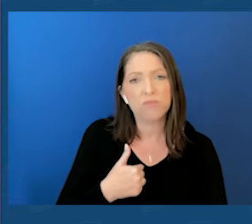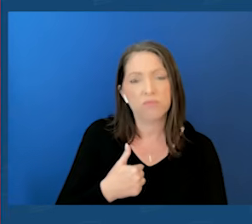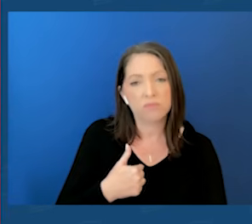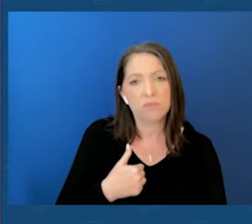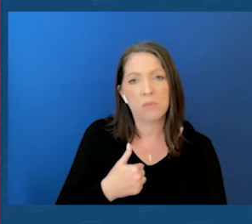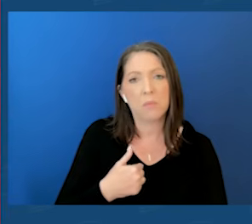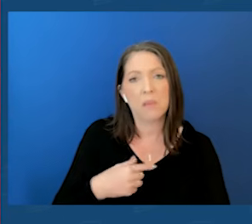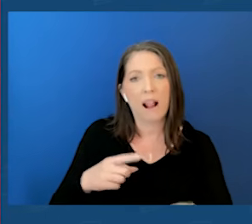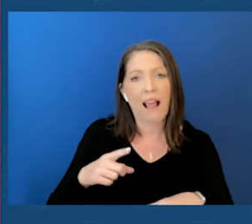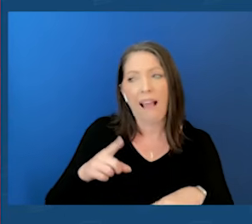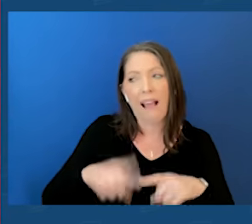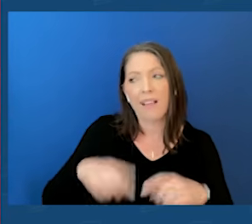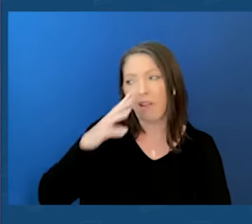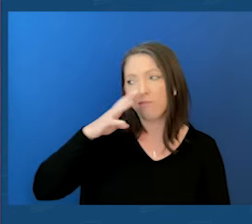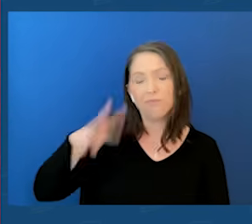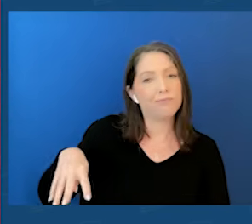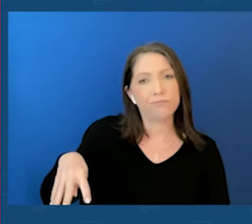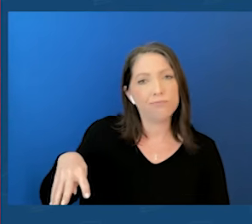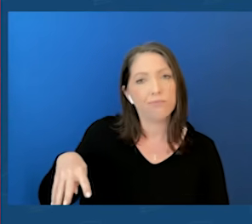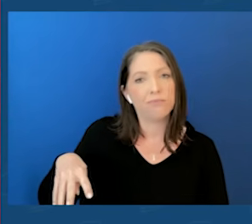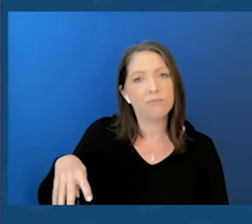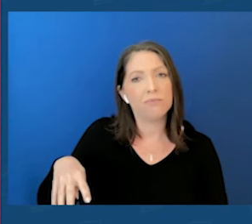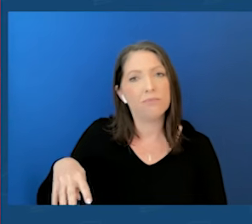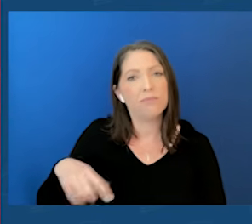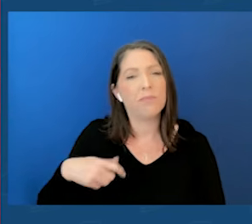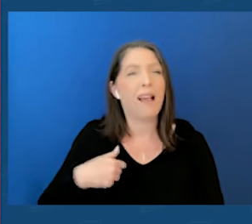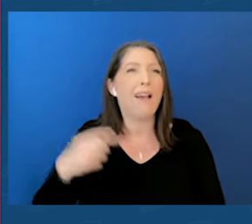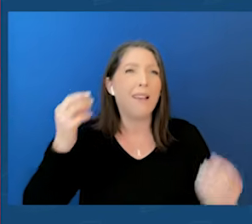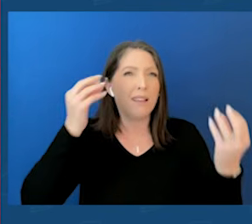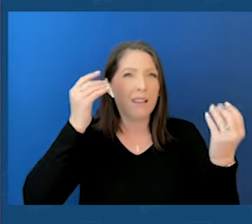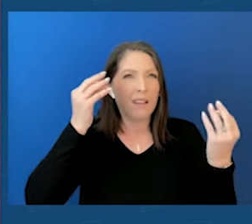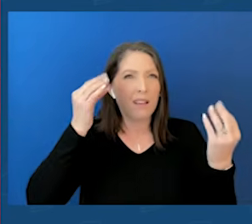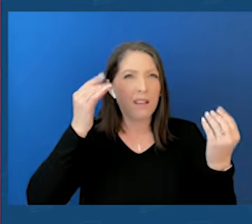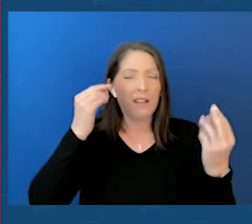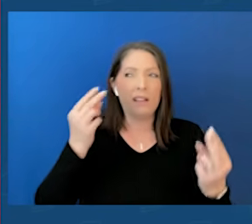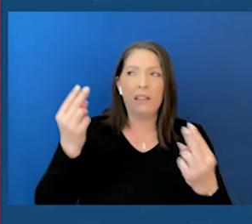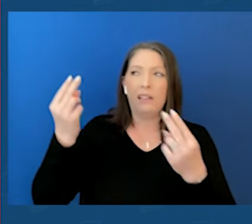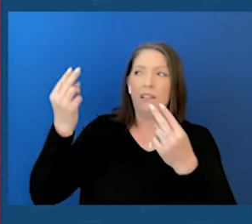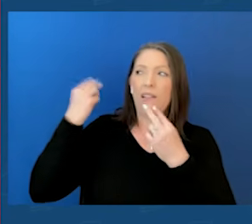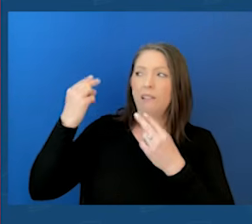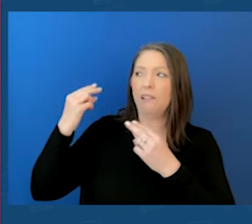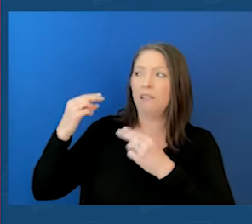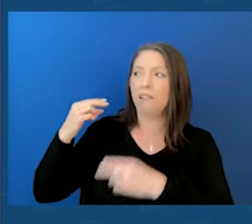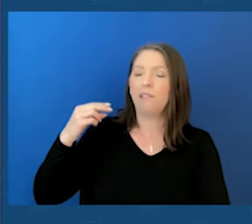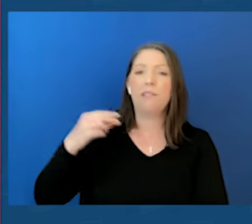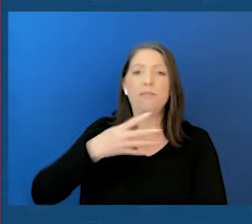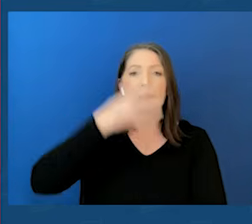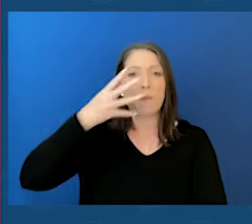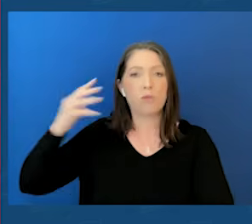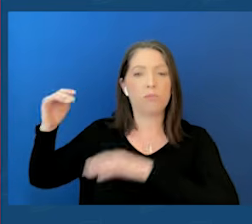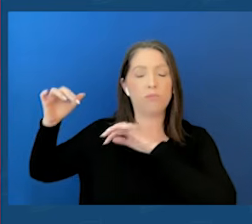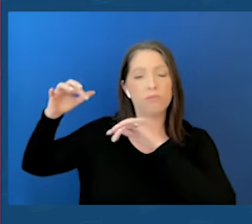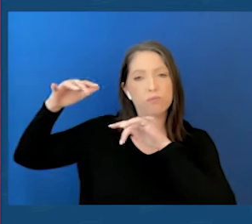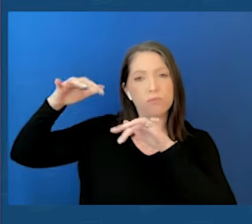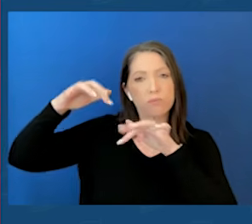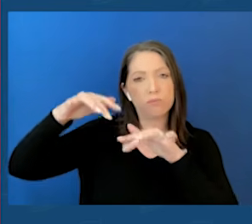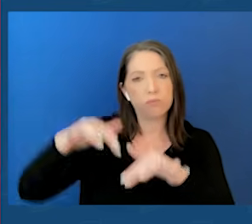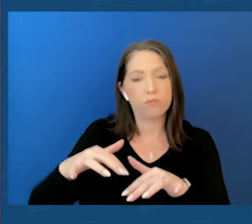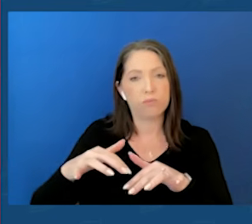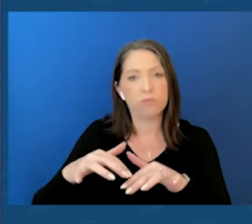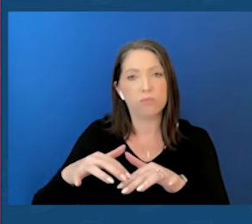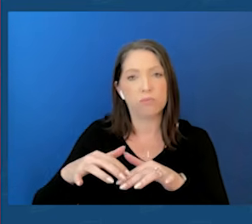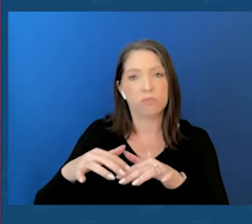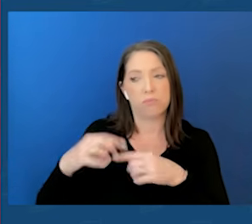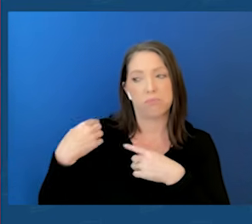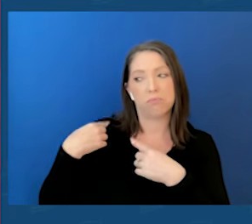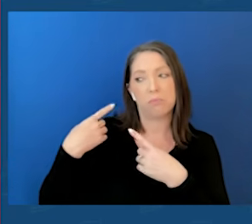either. And I think about the immigrants and the children of immigrants who've come here since the end of